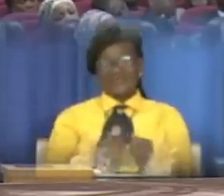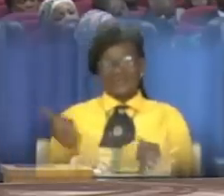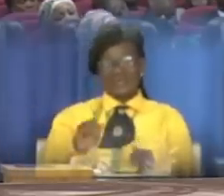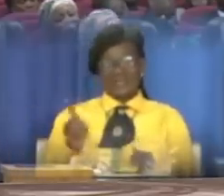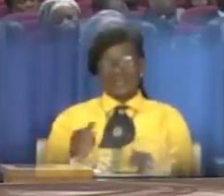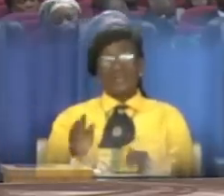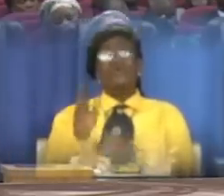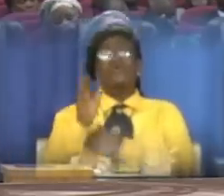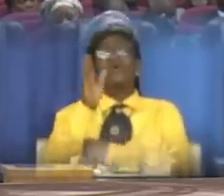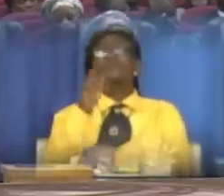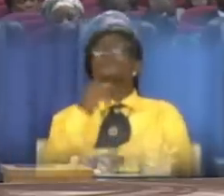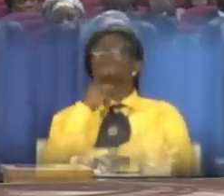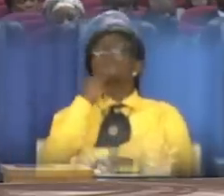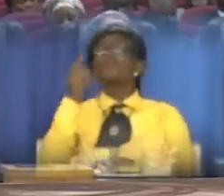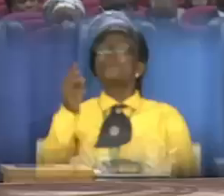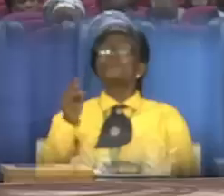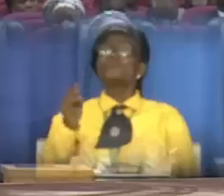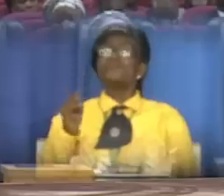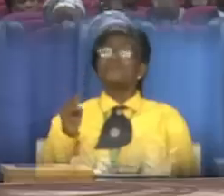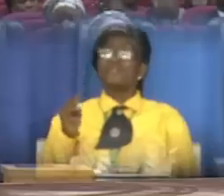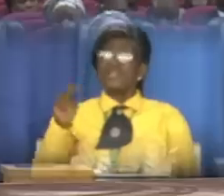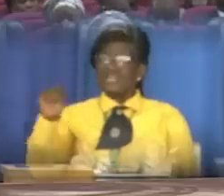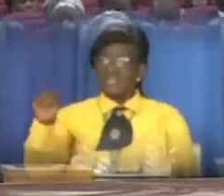everything you see here is yours.